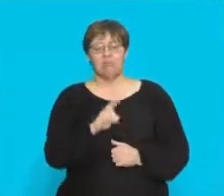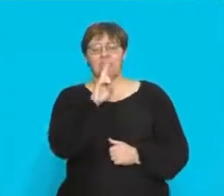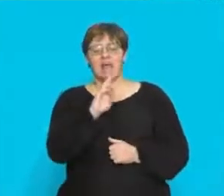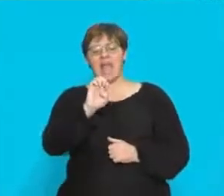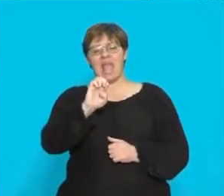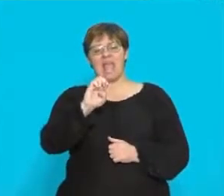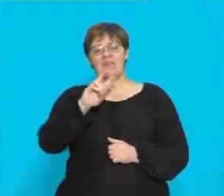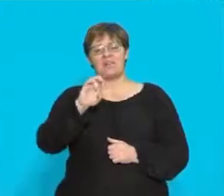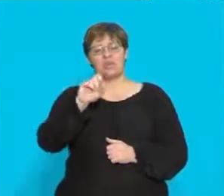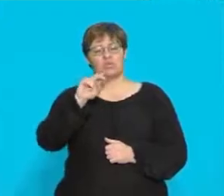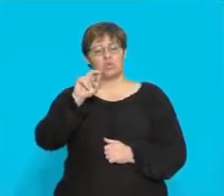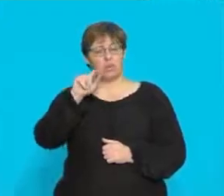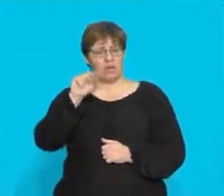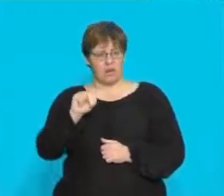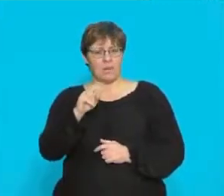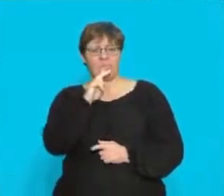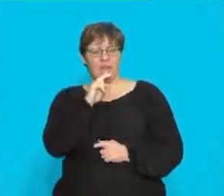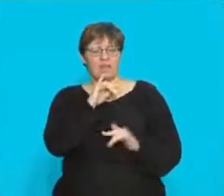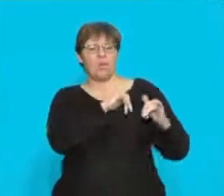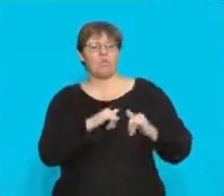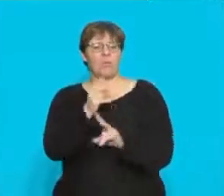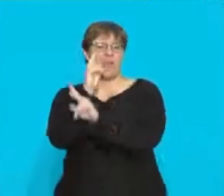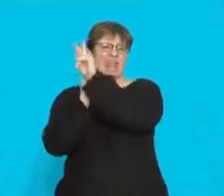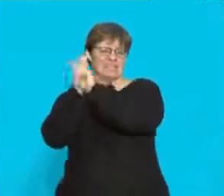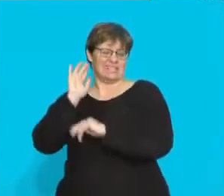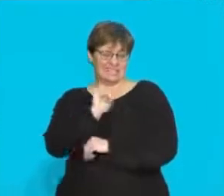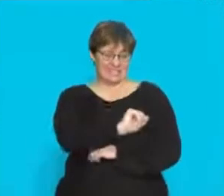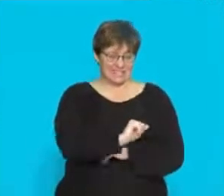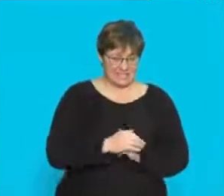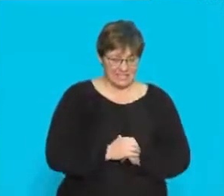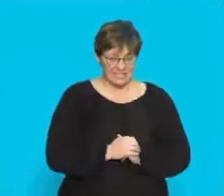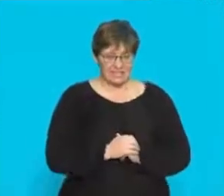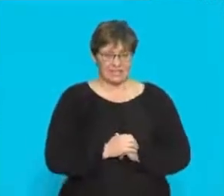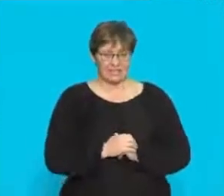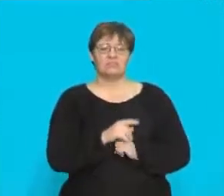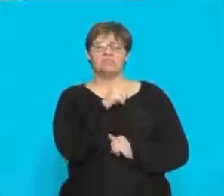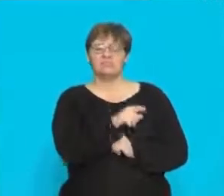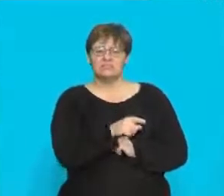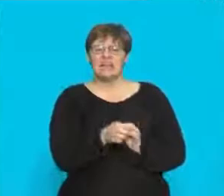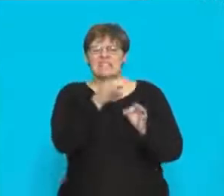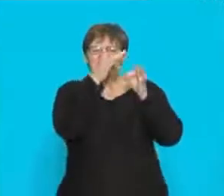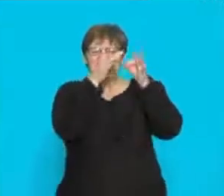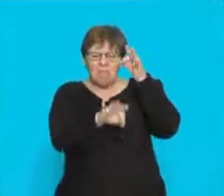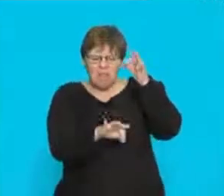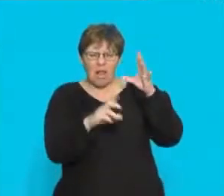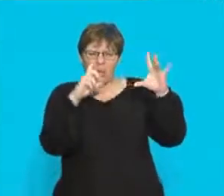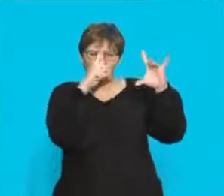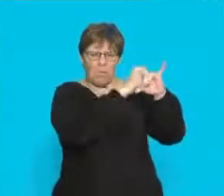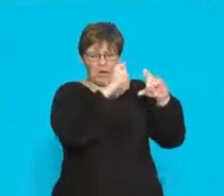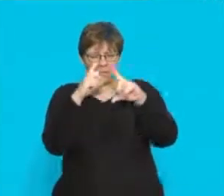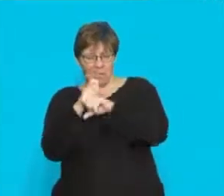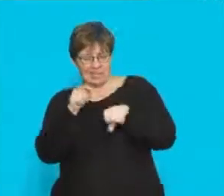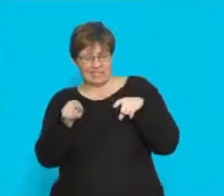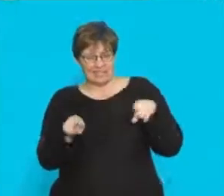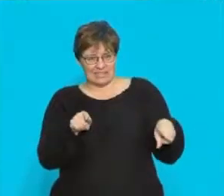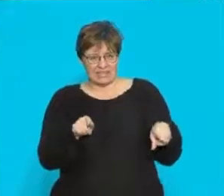talk about evolution, we use the word common ancestors. And what we mean is they like the very simple, complex